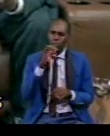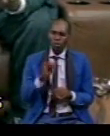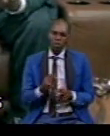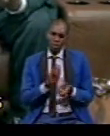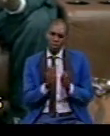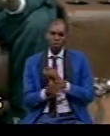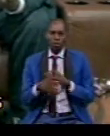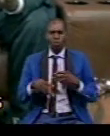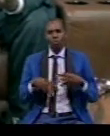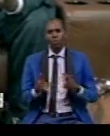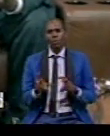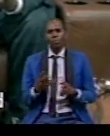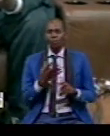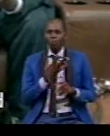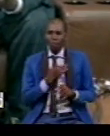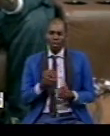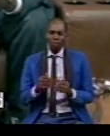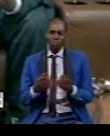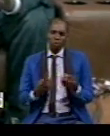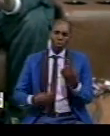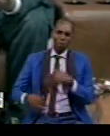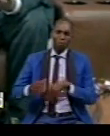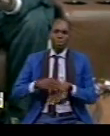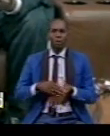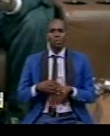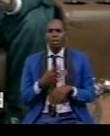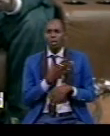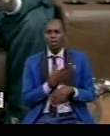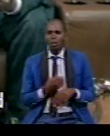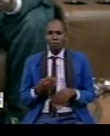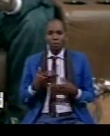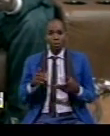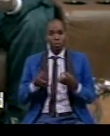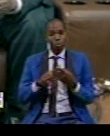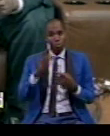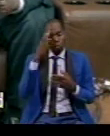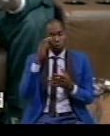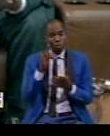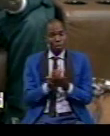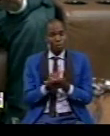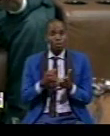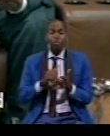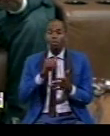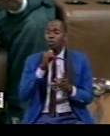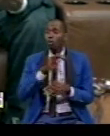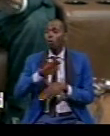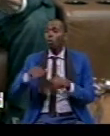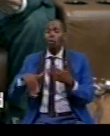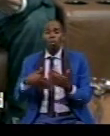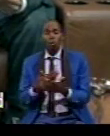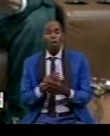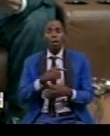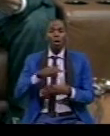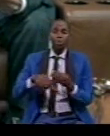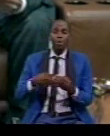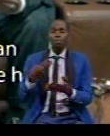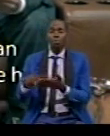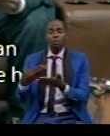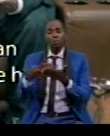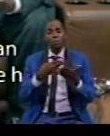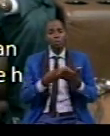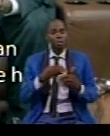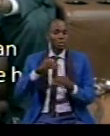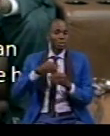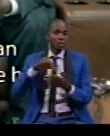as their Lord, and they opened their mouth and they called him Lord. That's what you should do. You